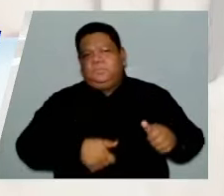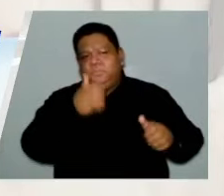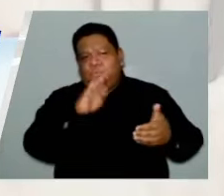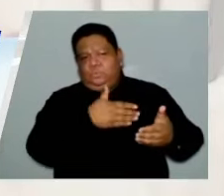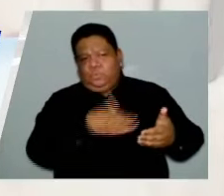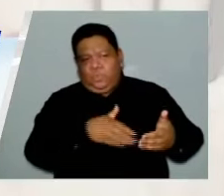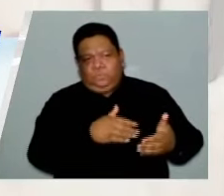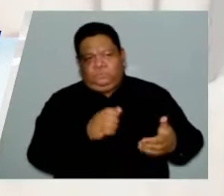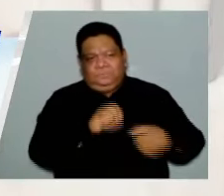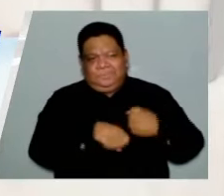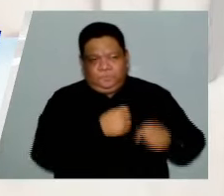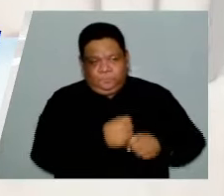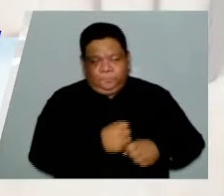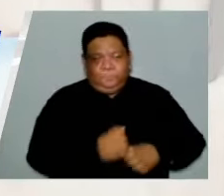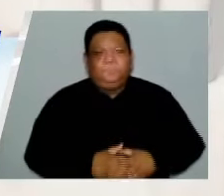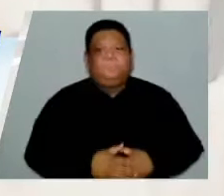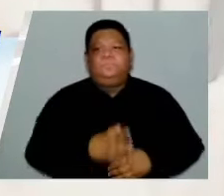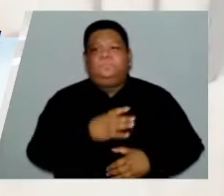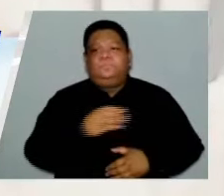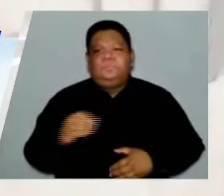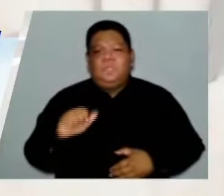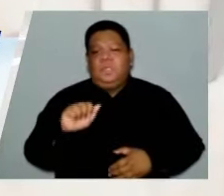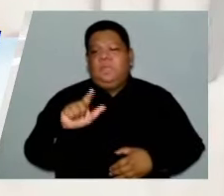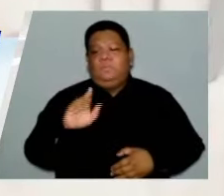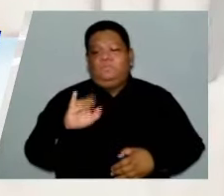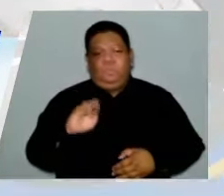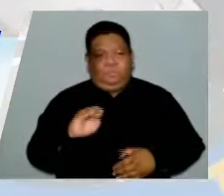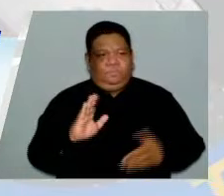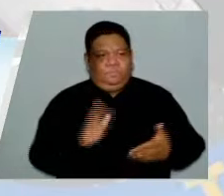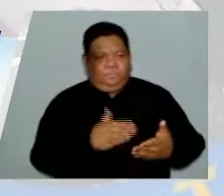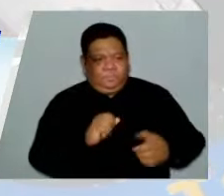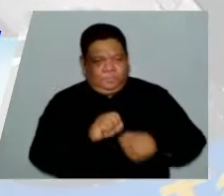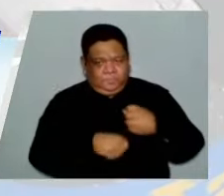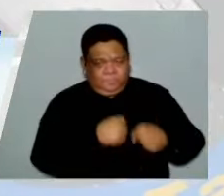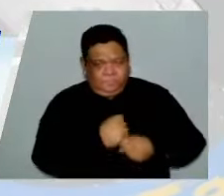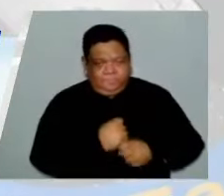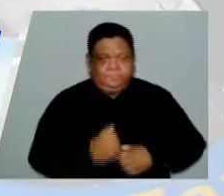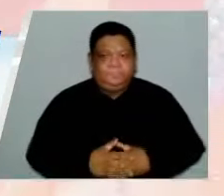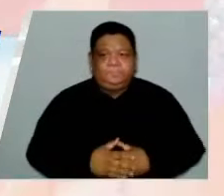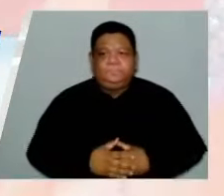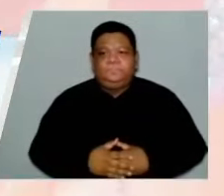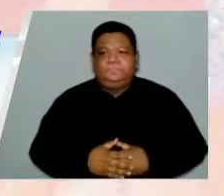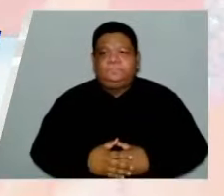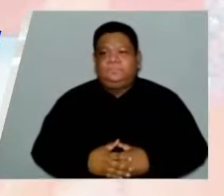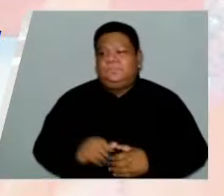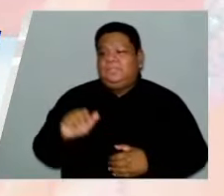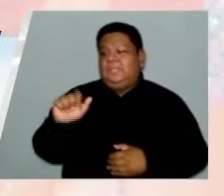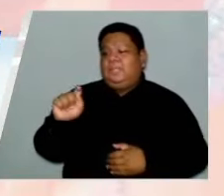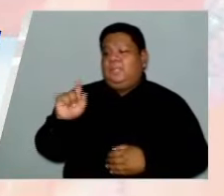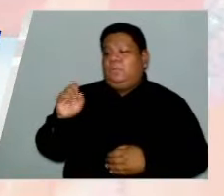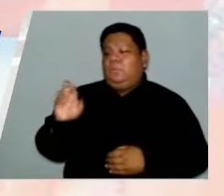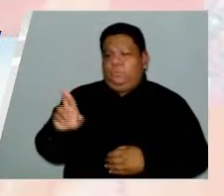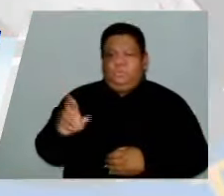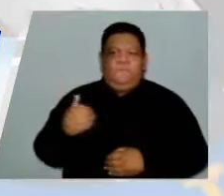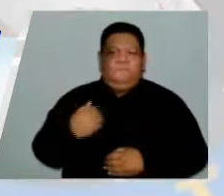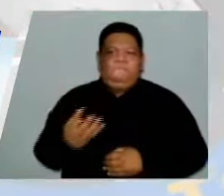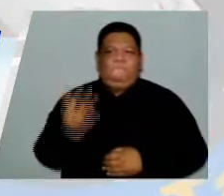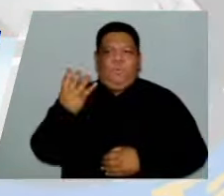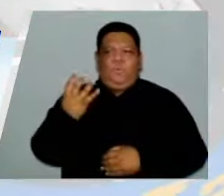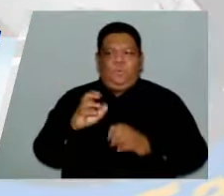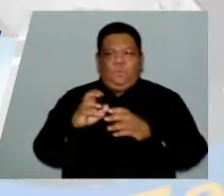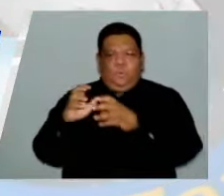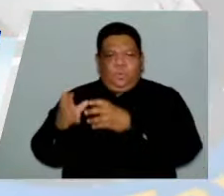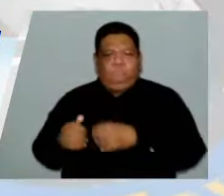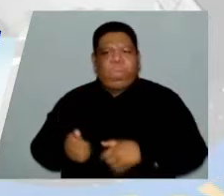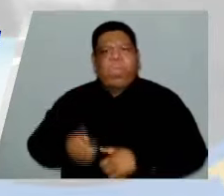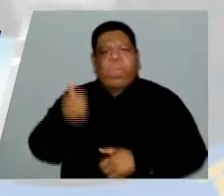Vampire at Album of the Year para sa Guts. Wagi naman si Taylor Swift sa 4 na categories kabilang ang Female Artist of